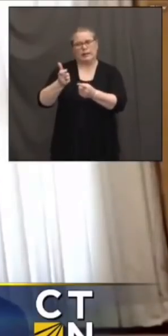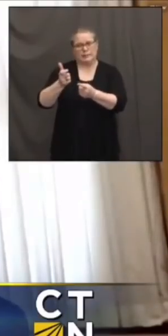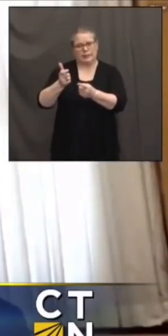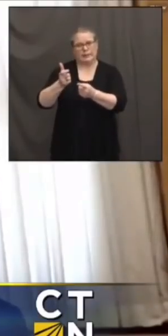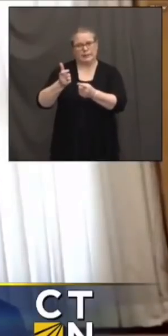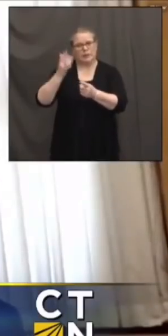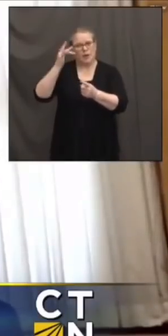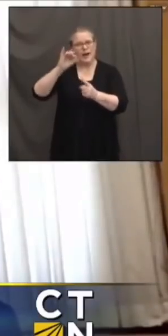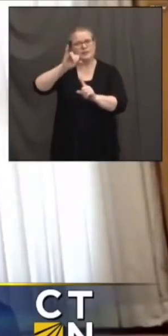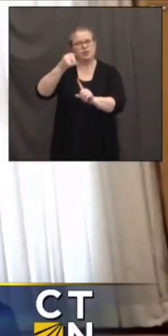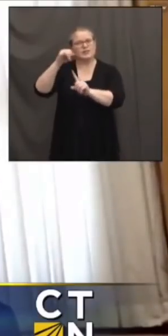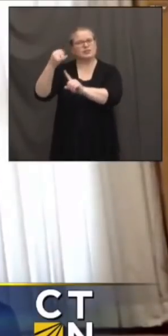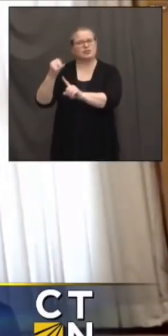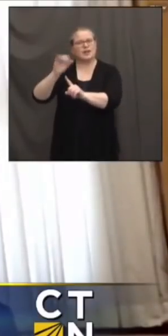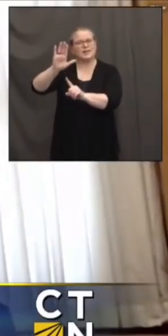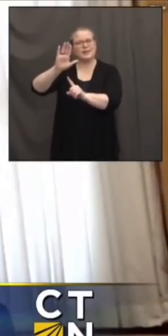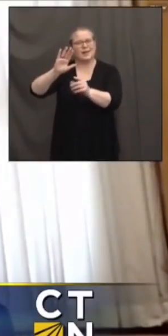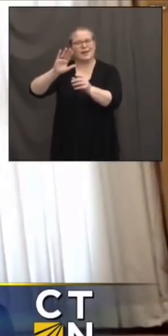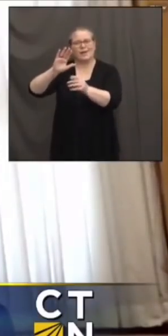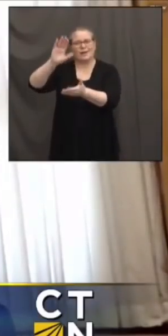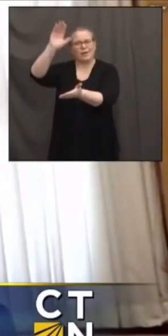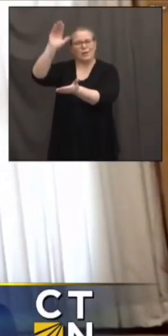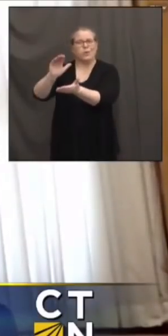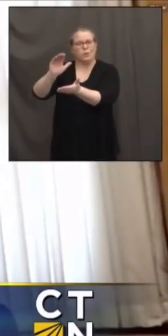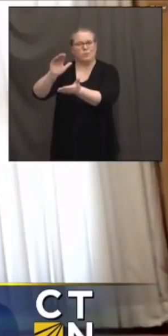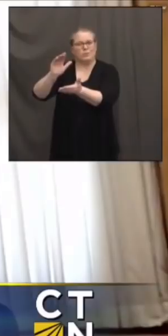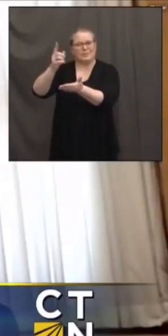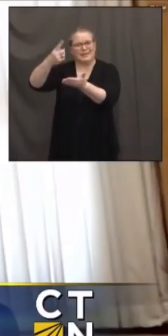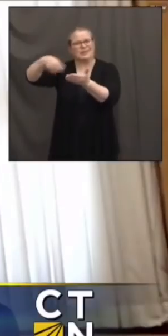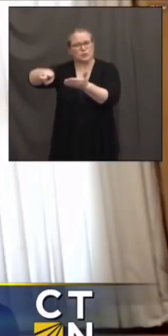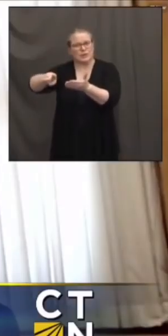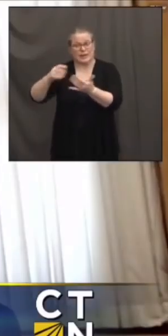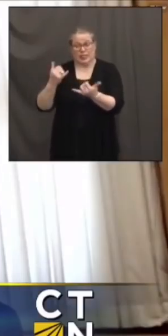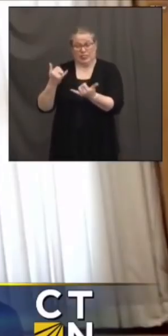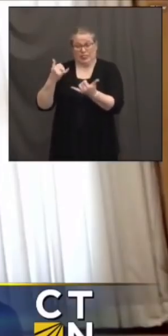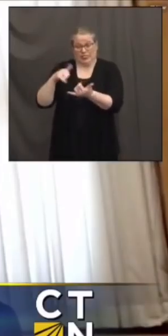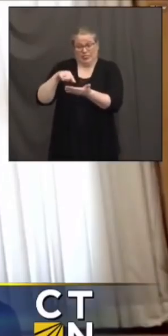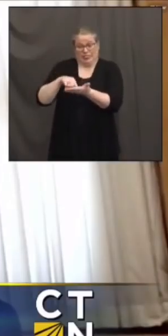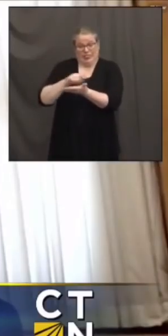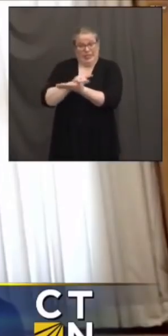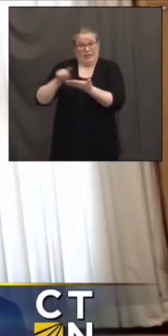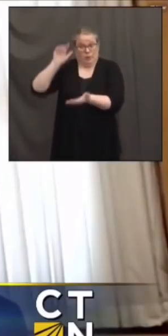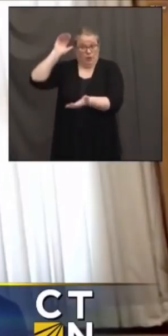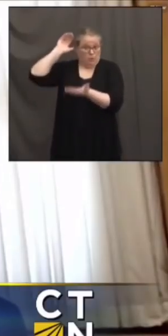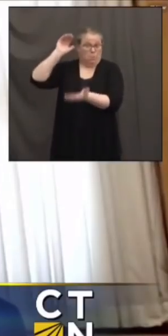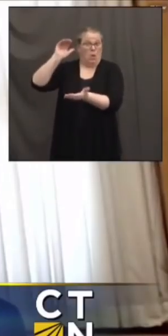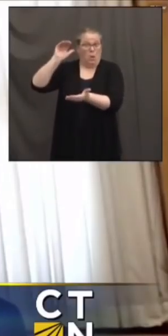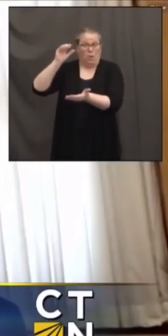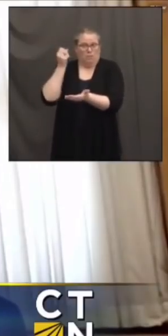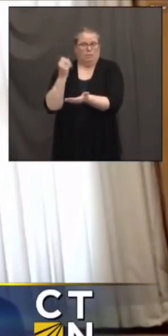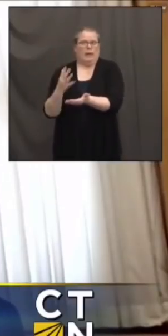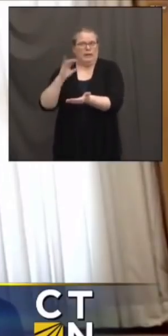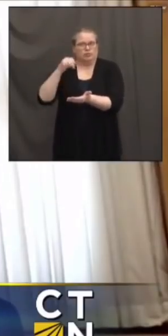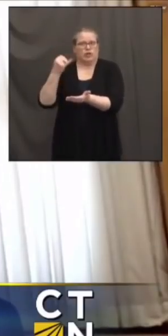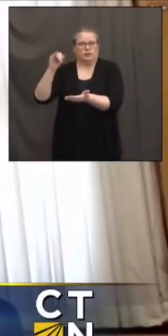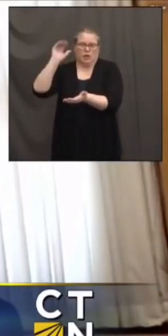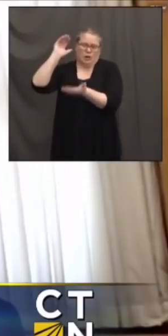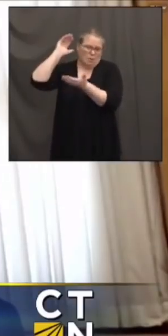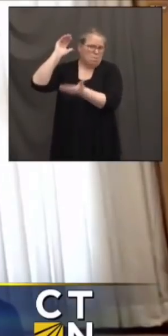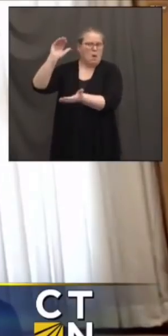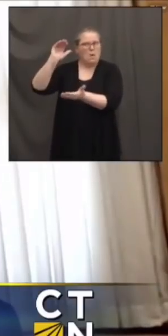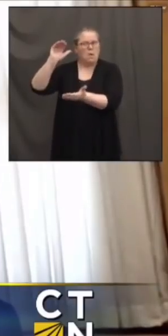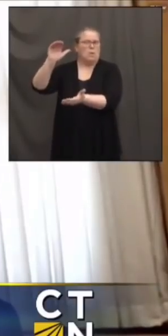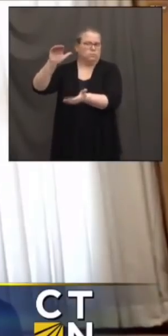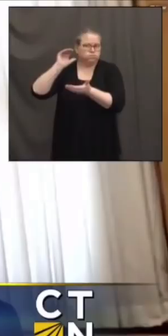on Johnson & Johnson supply being lower next week than this week. This week is an exceptionally high week for J&J. But that's